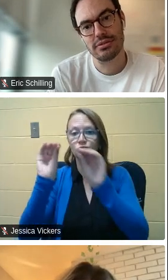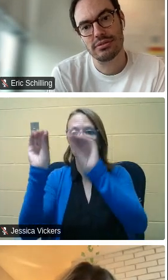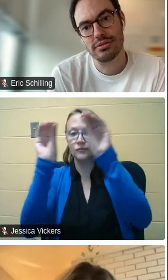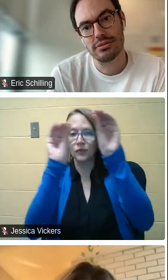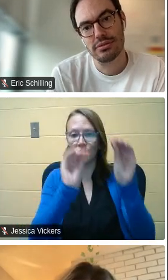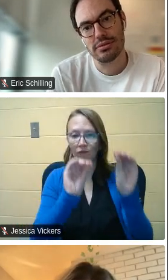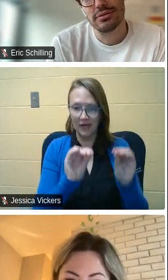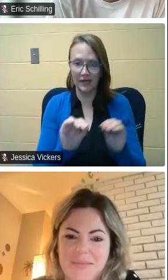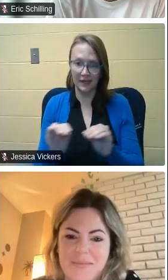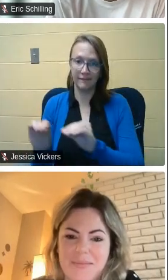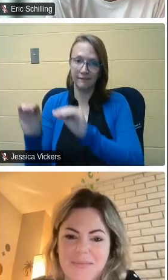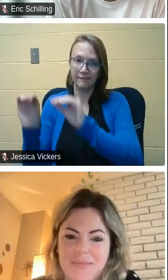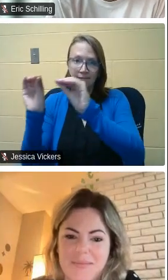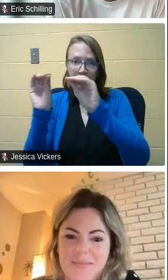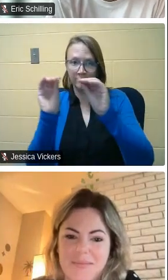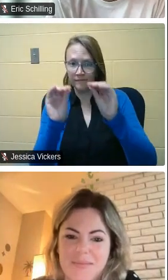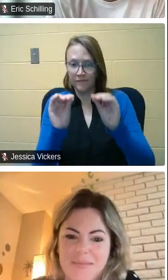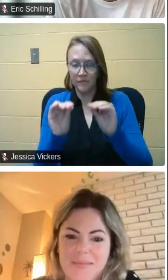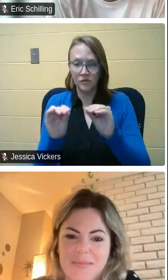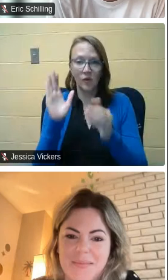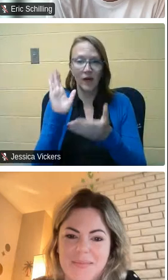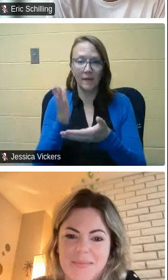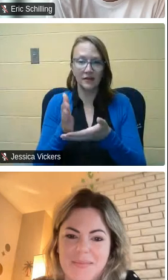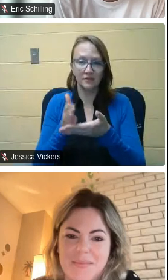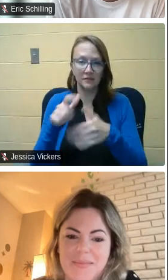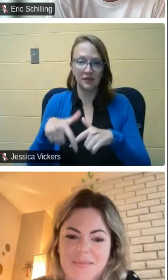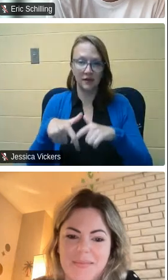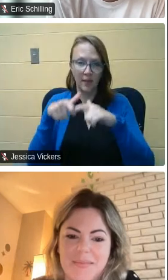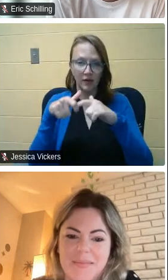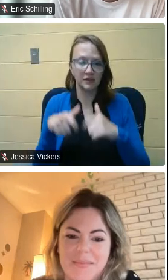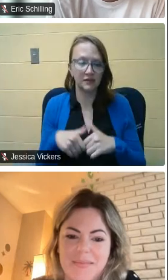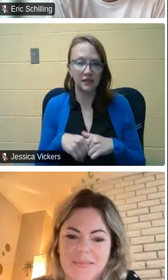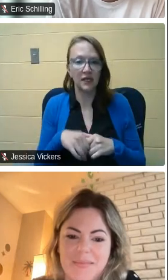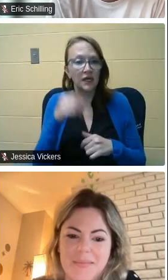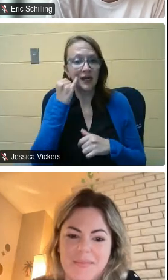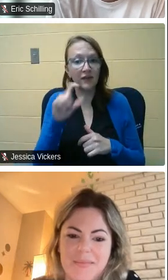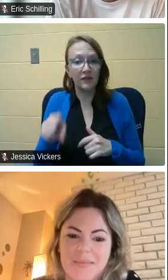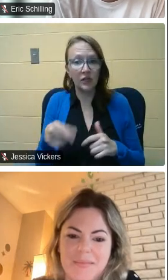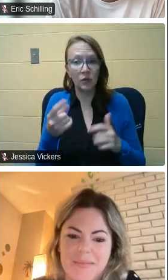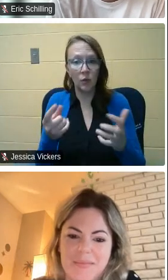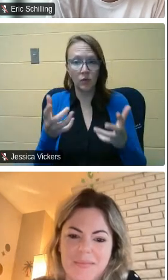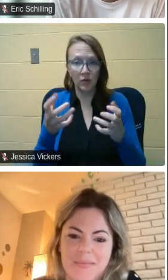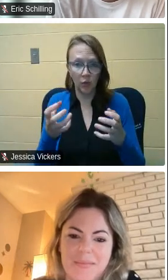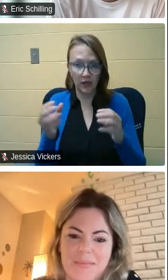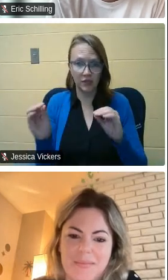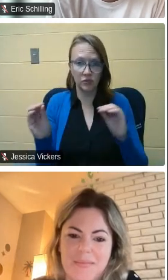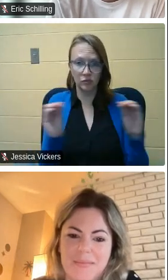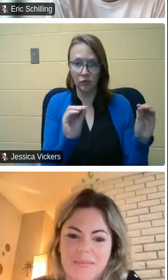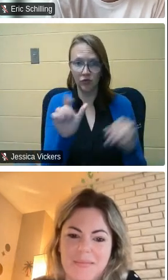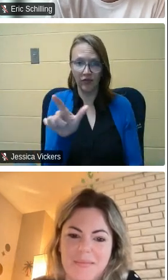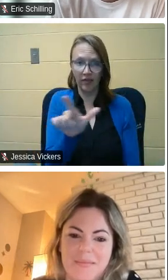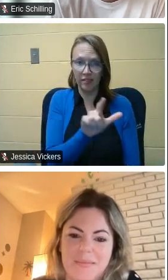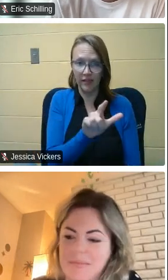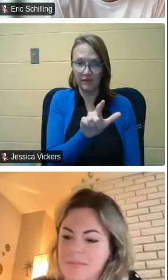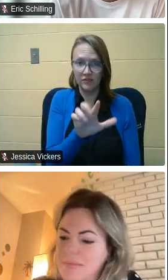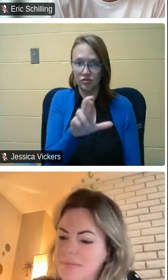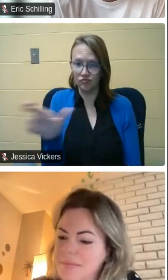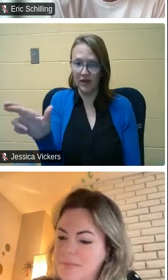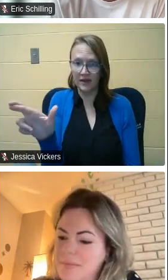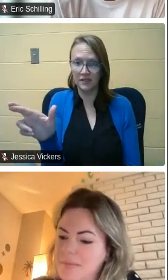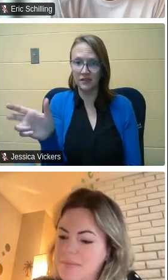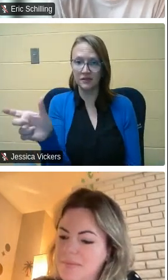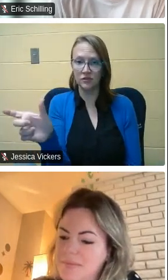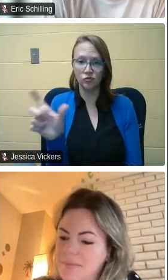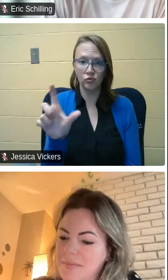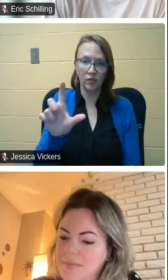area. All right, so I'm going to stop that for a moment. If you only wanted to move left and right, you have an option for that. Now the taco will only go